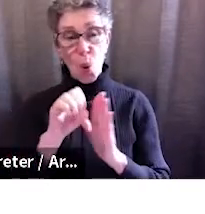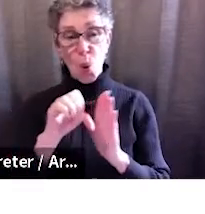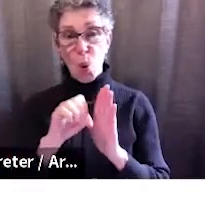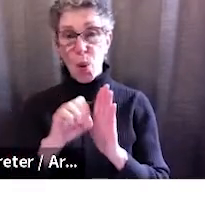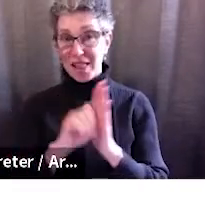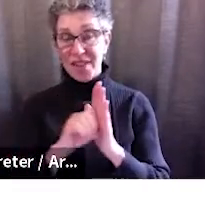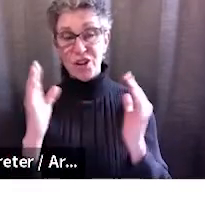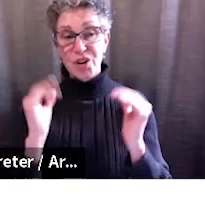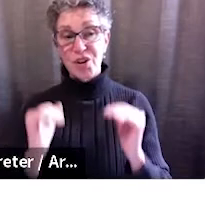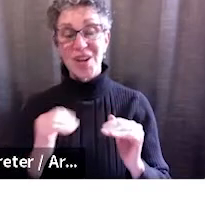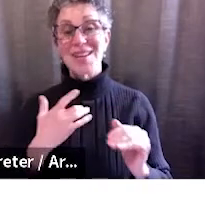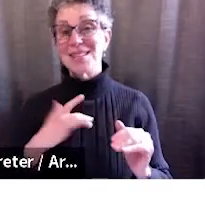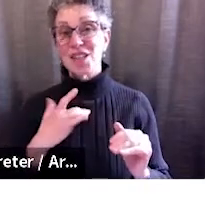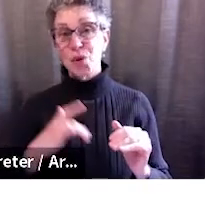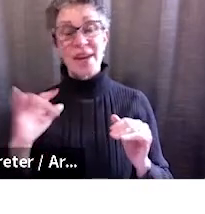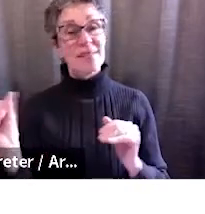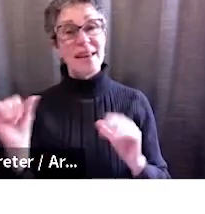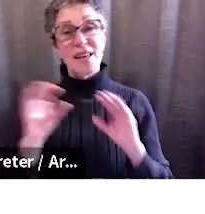lack of ASL interpretation.